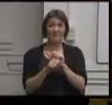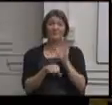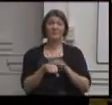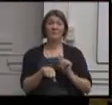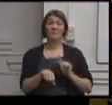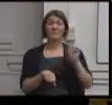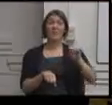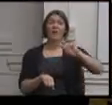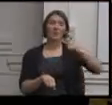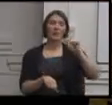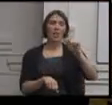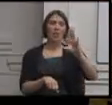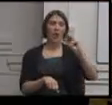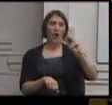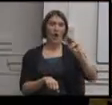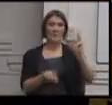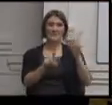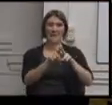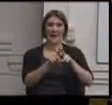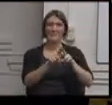alarm assignment